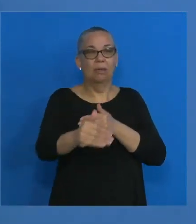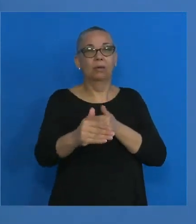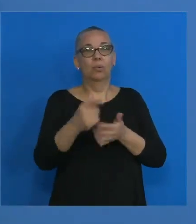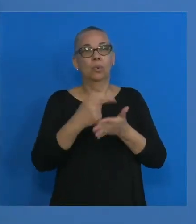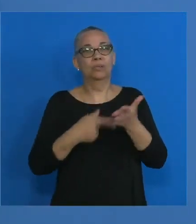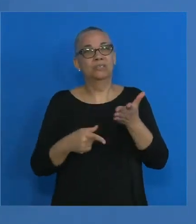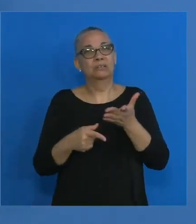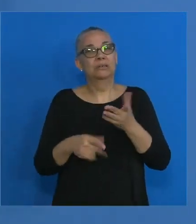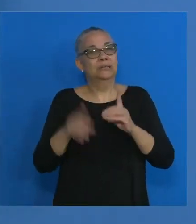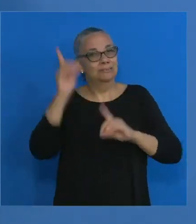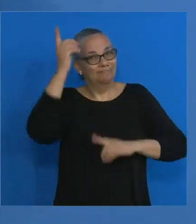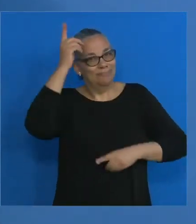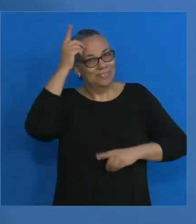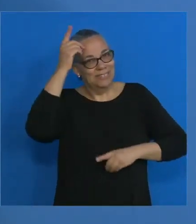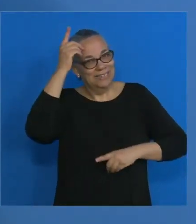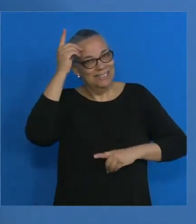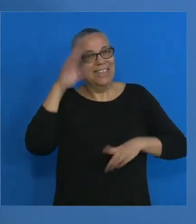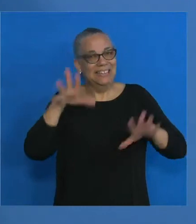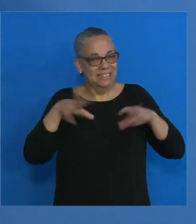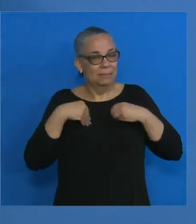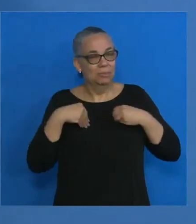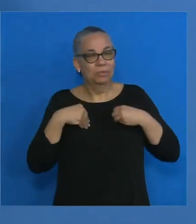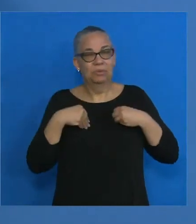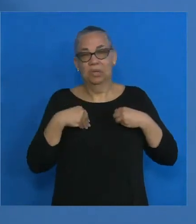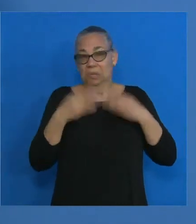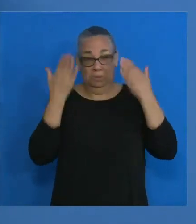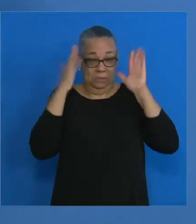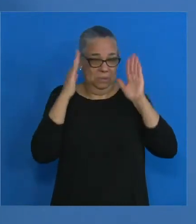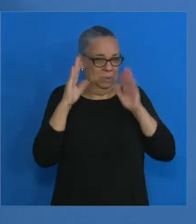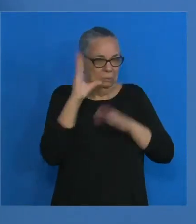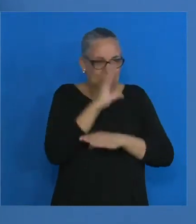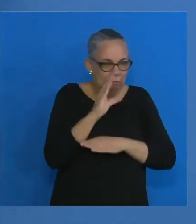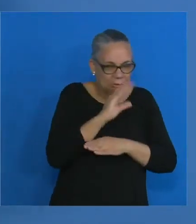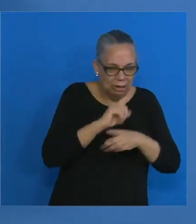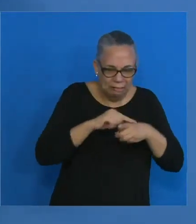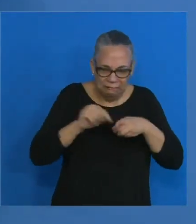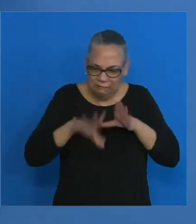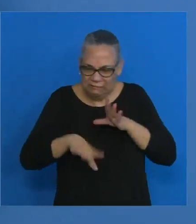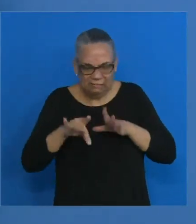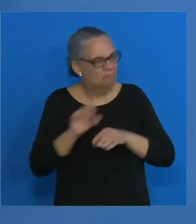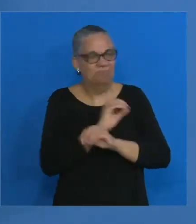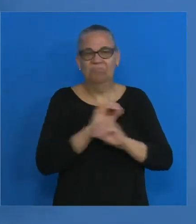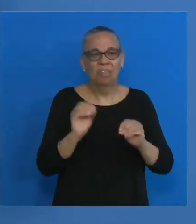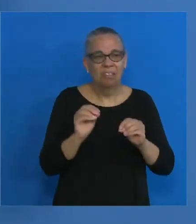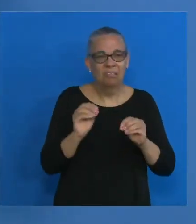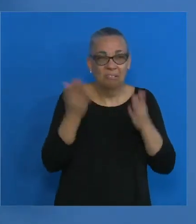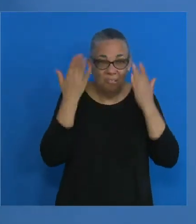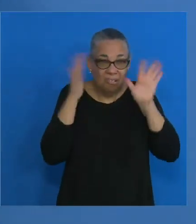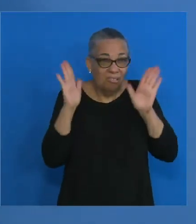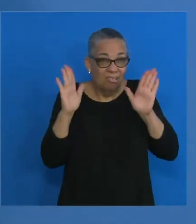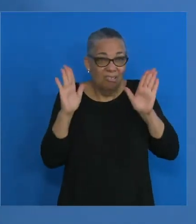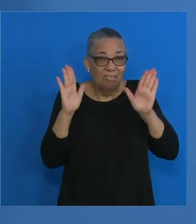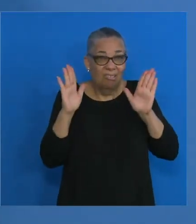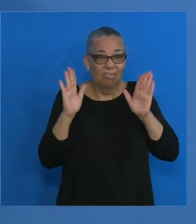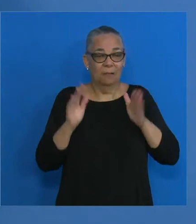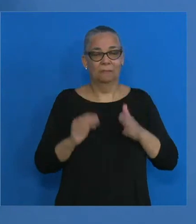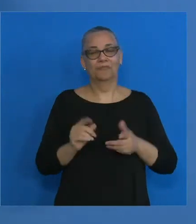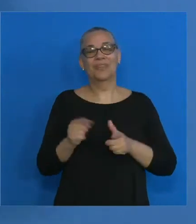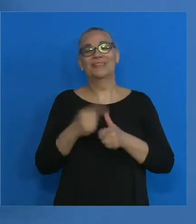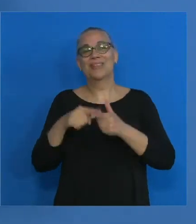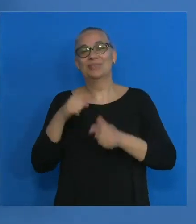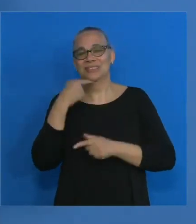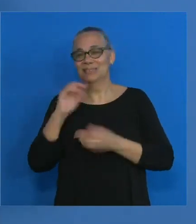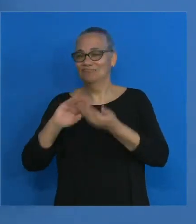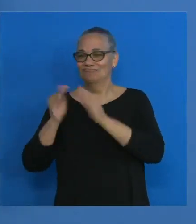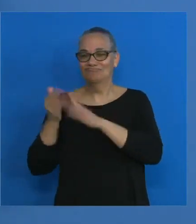epidemiologically acceptable, because you cannot tell where the transmission lies. So therefore, in those circumstances, we would say that we have community transmission. Bermuda